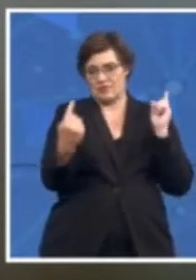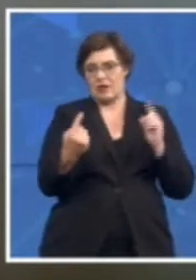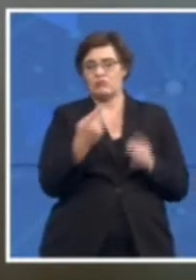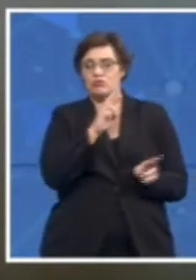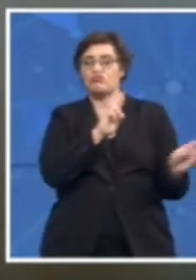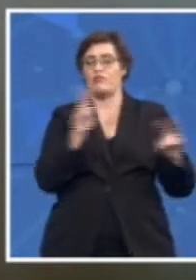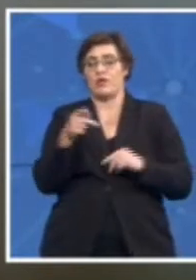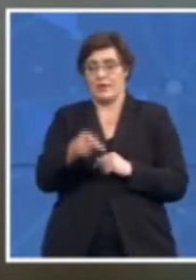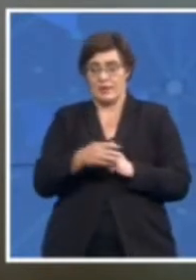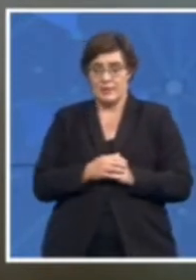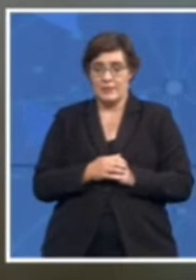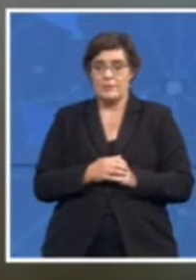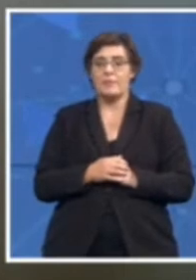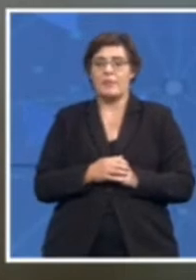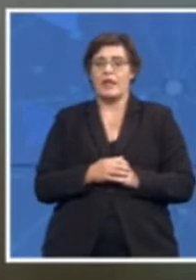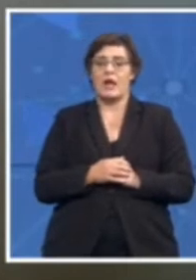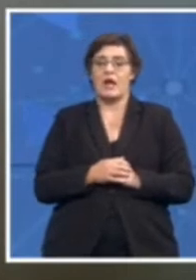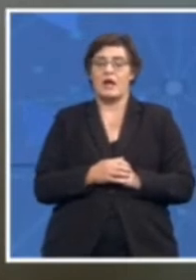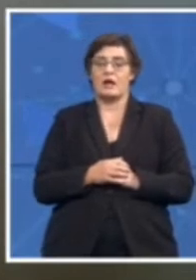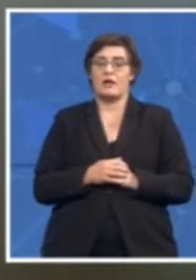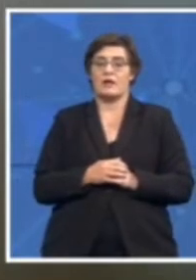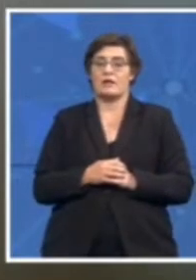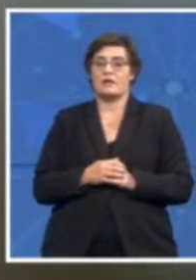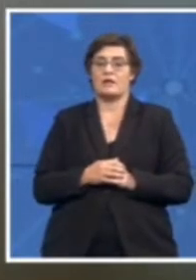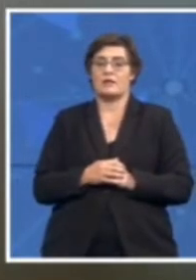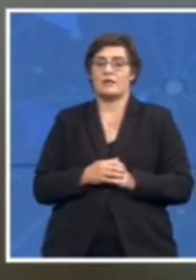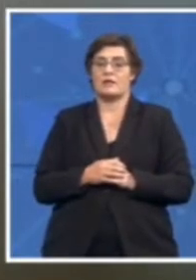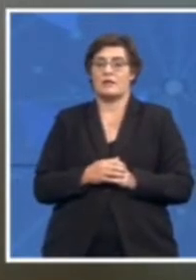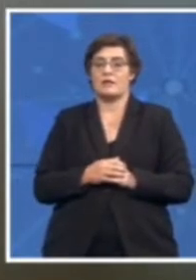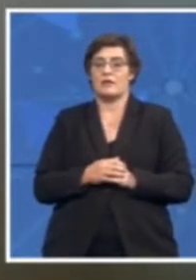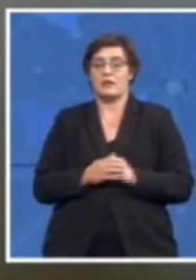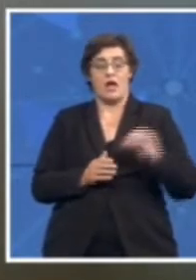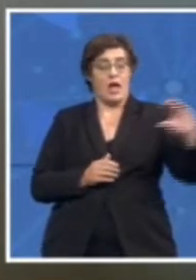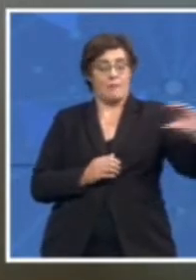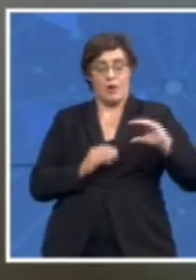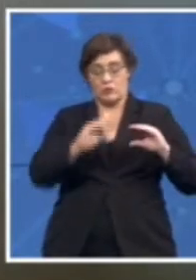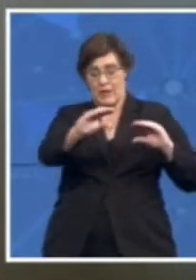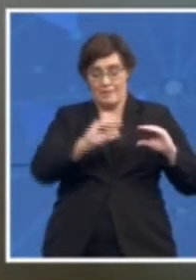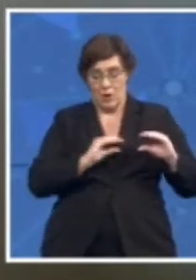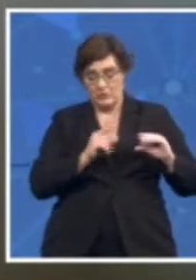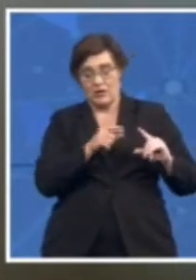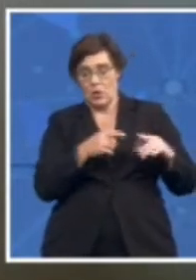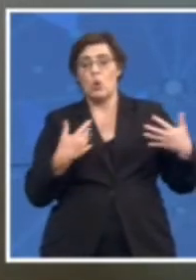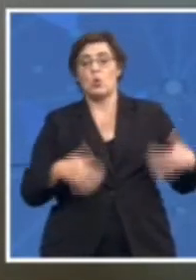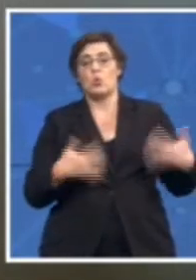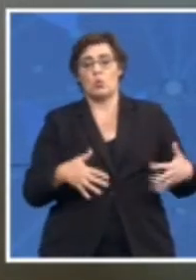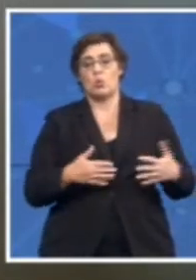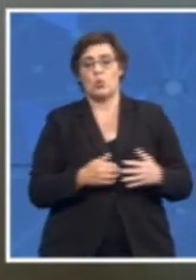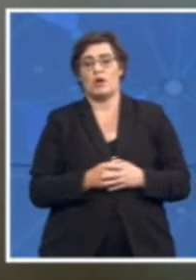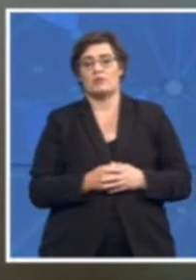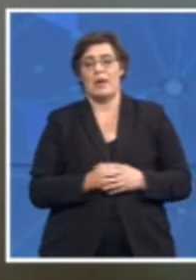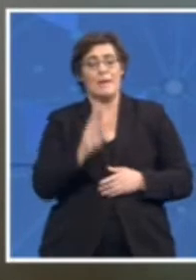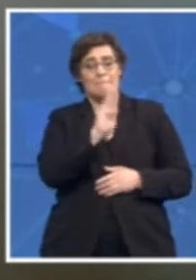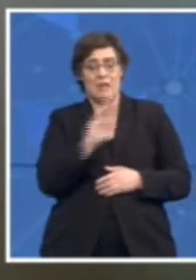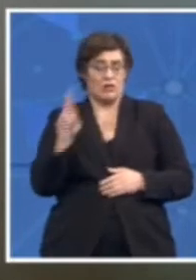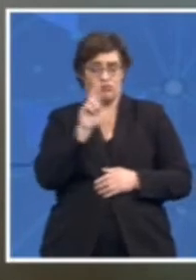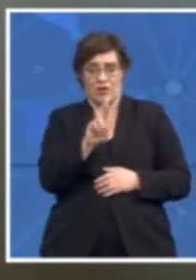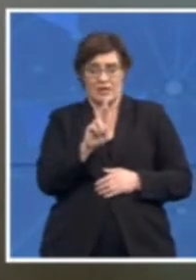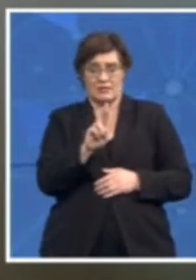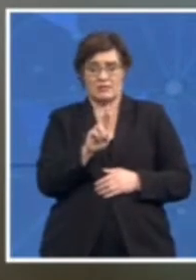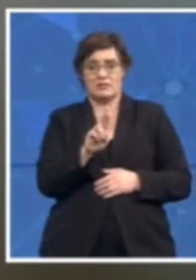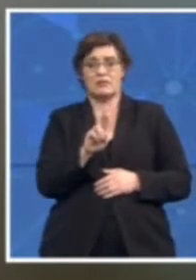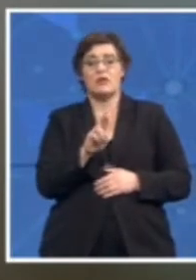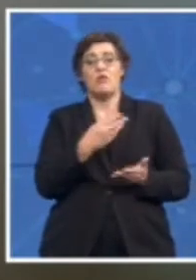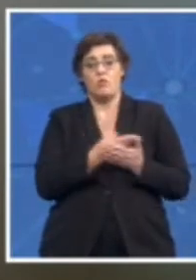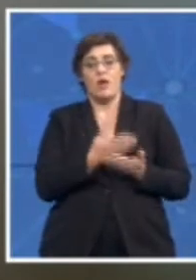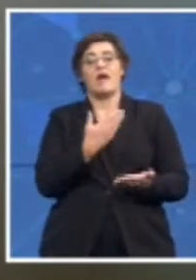are quite significant, runs into the billions of rands that have been made available to us on a grant